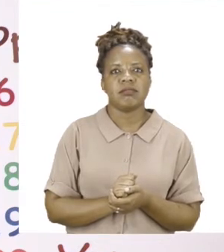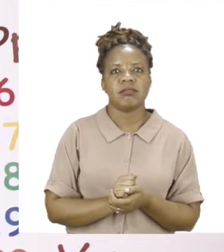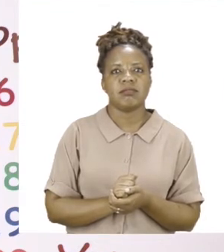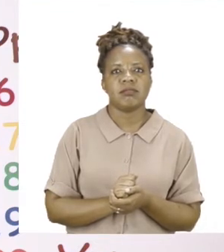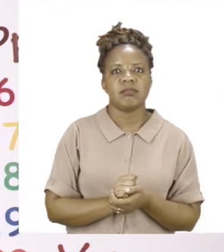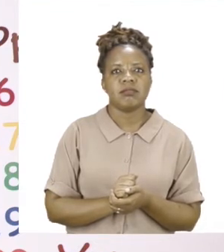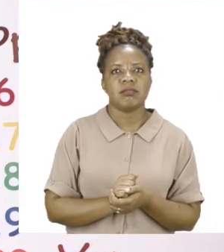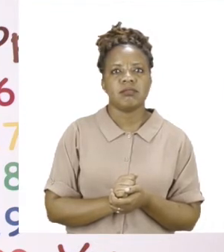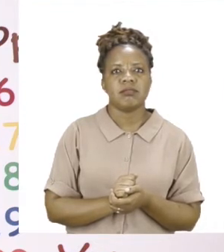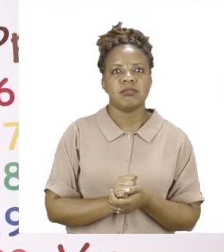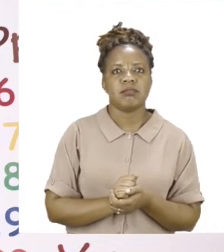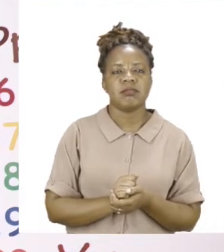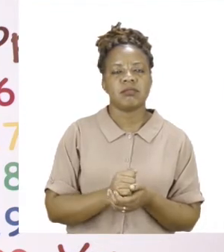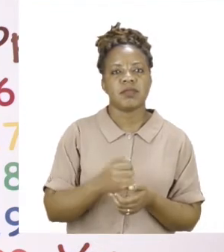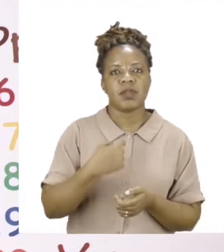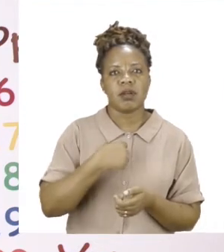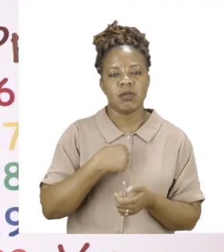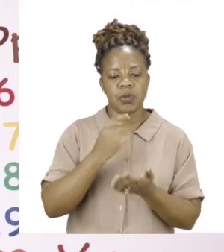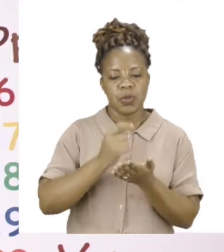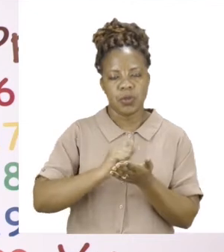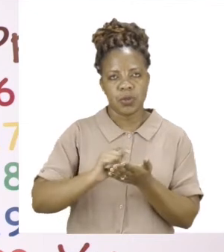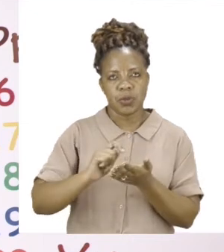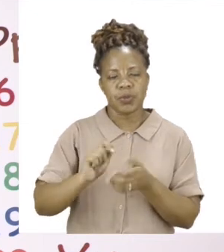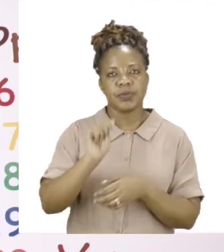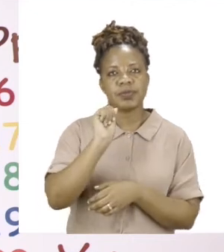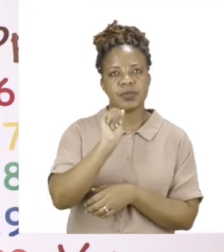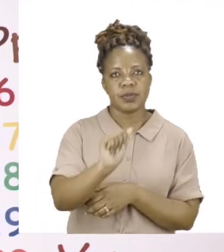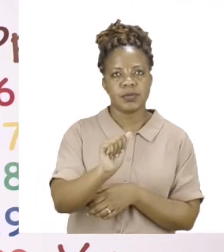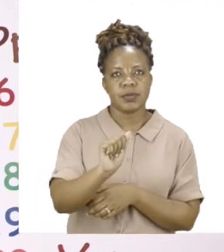now. So we can say, I wrote a